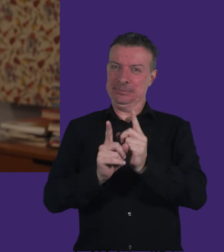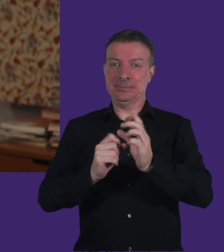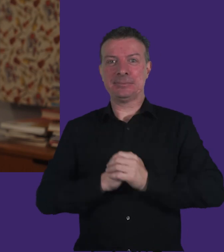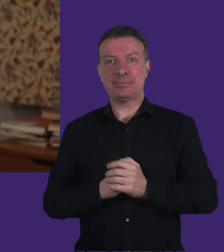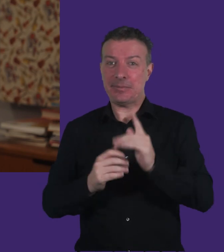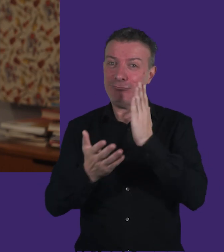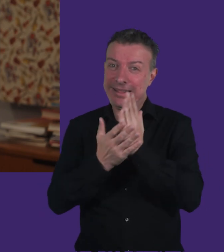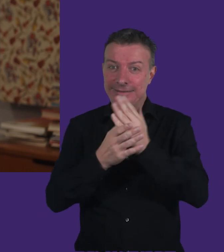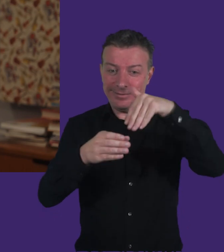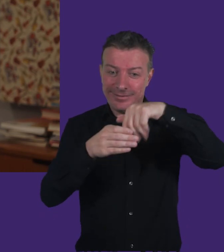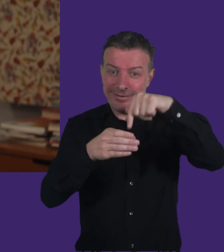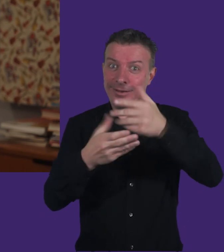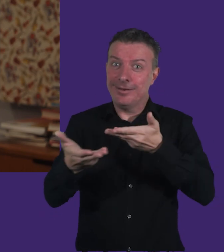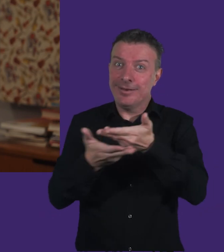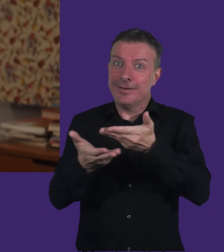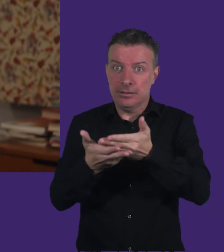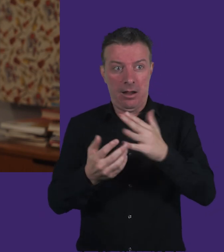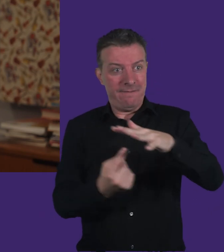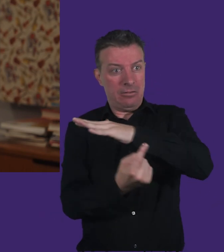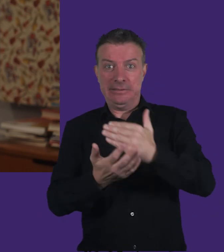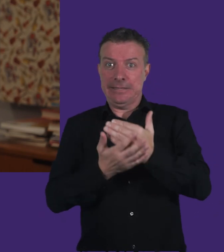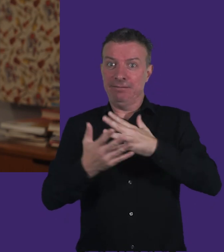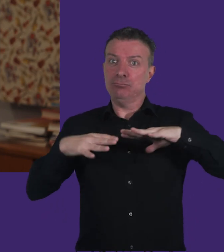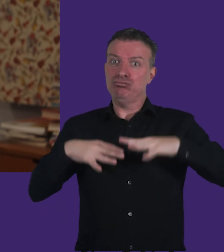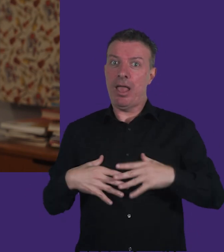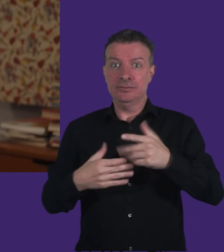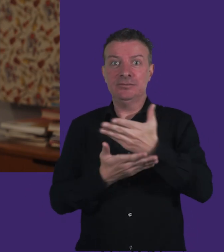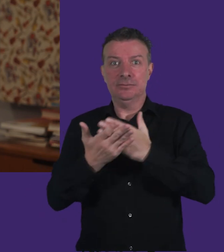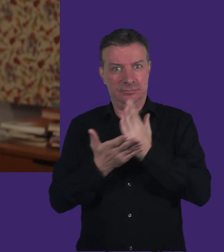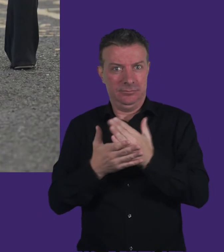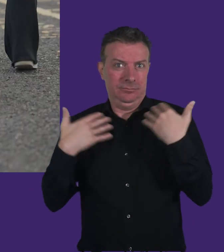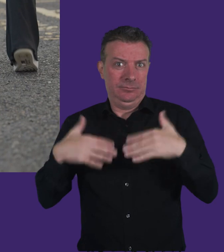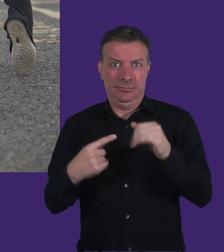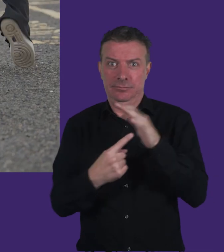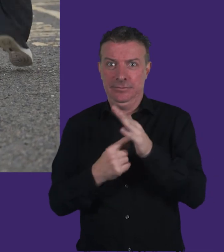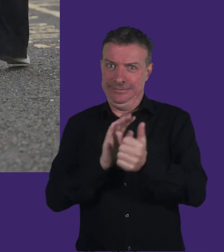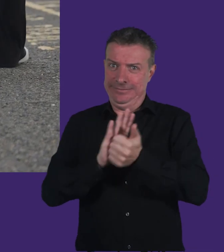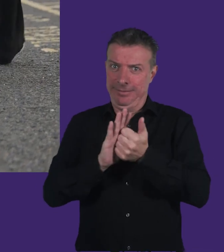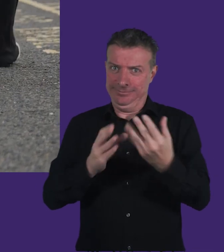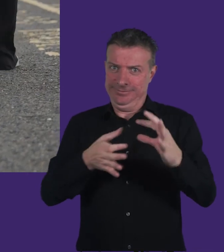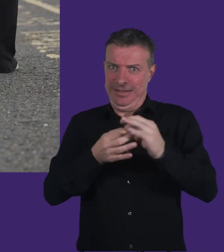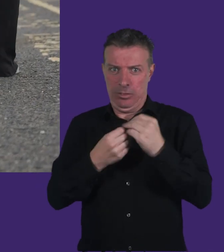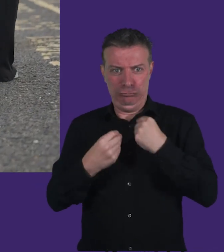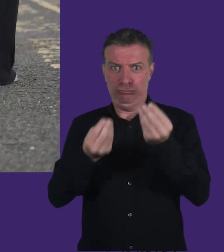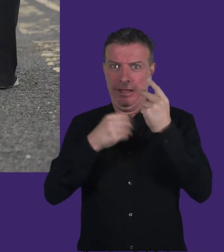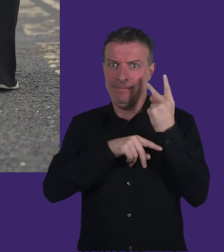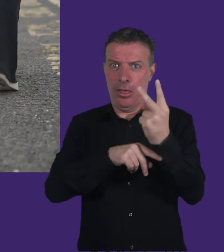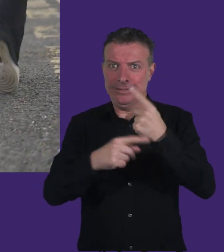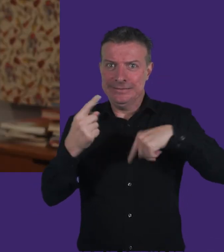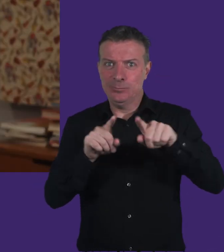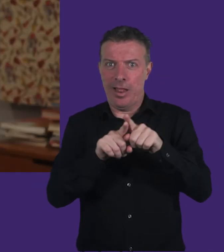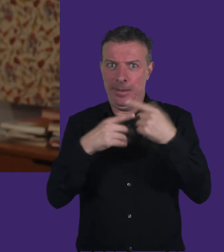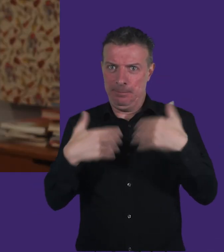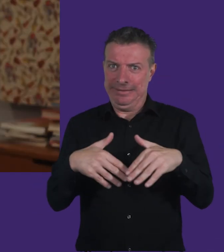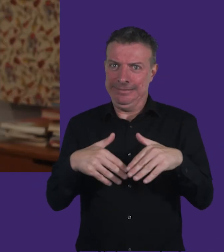chat, but the content of that chat and the safe environment in which it's held, the wealth of skills that comes with all of